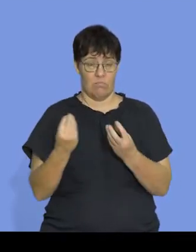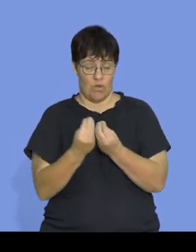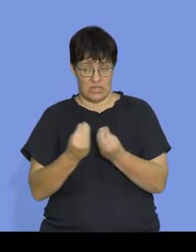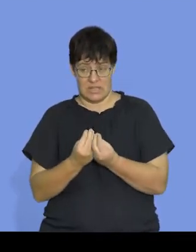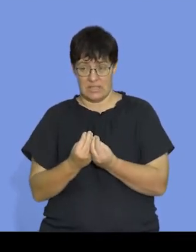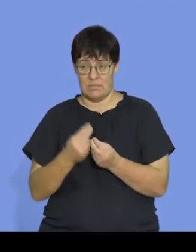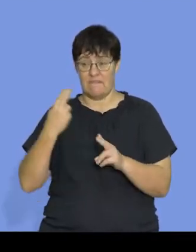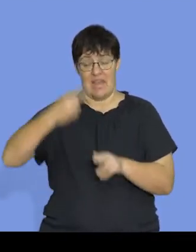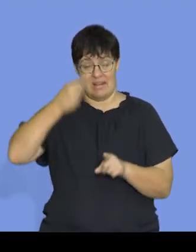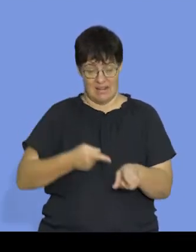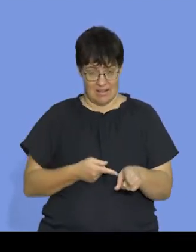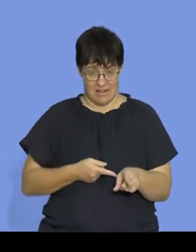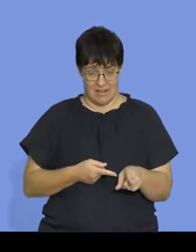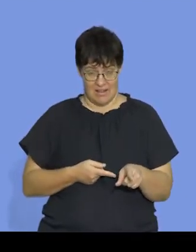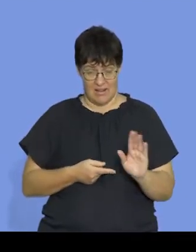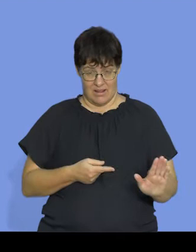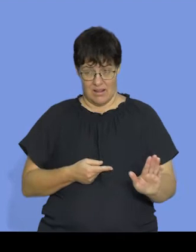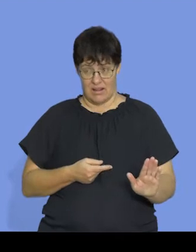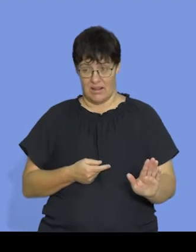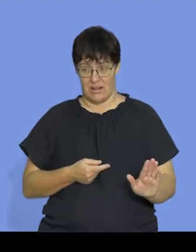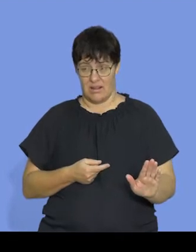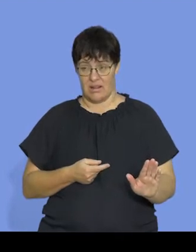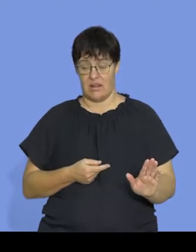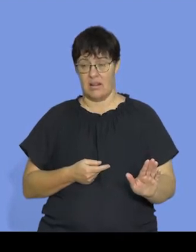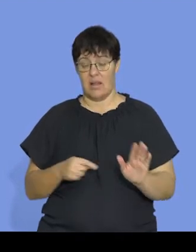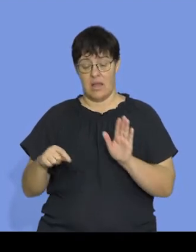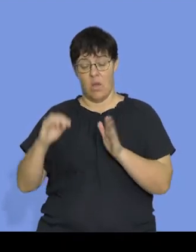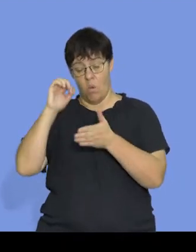okay, enthalpy of products, okay,